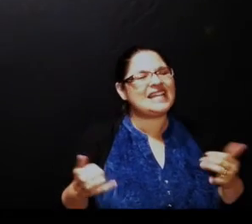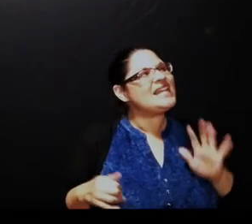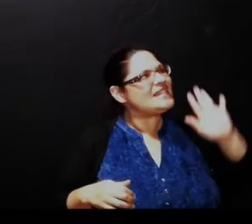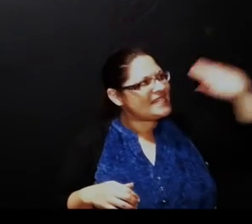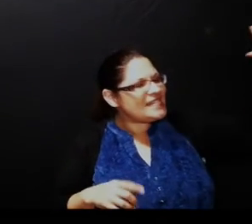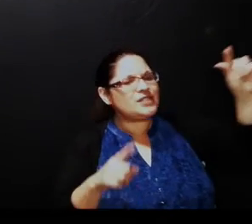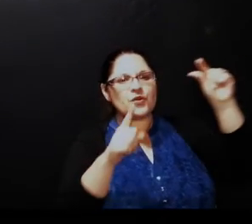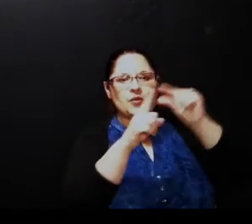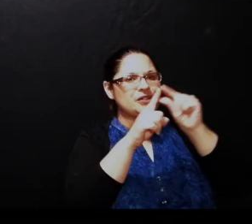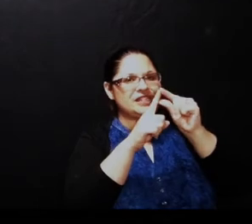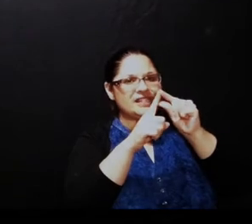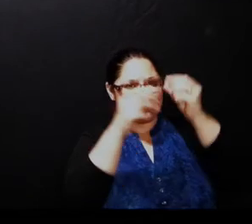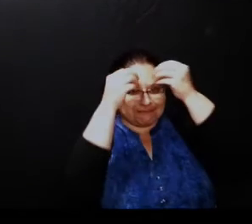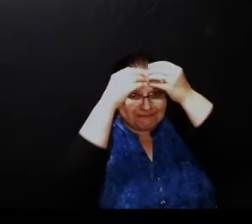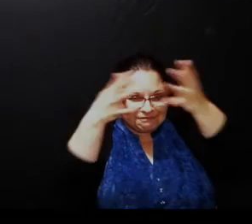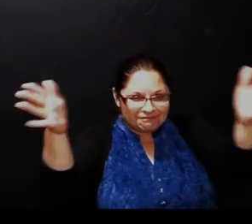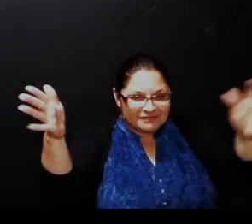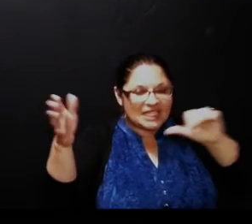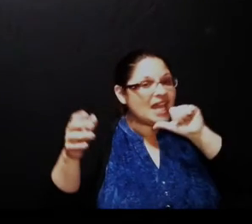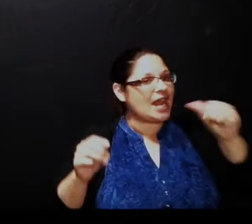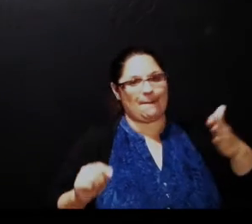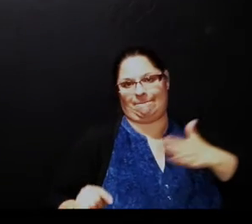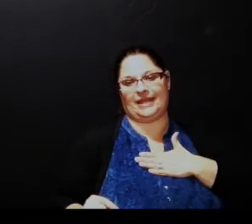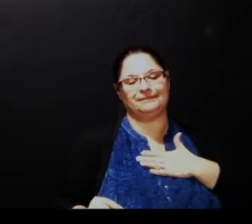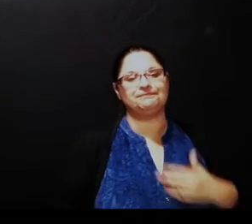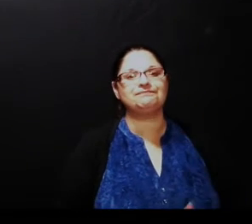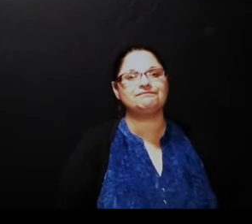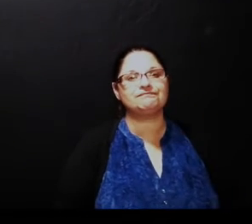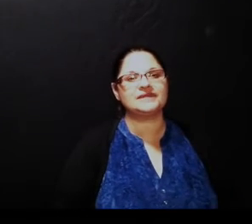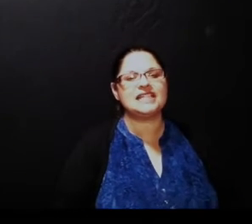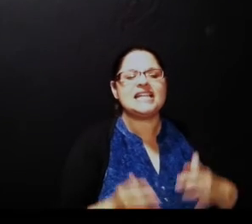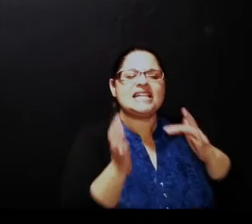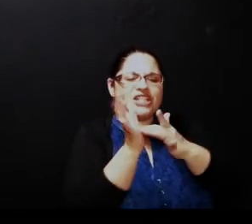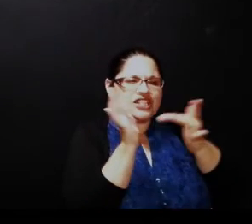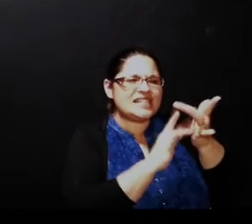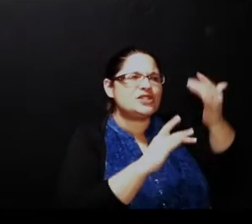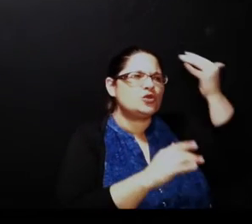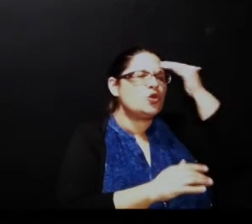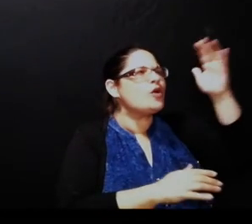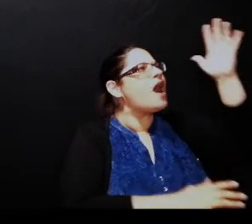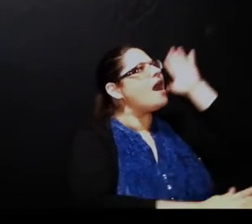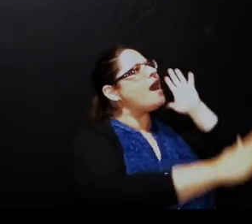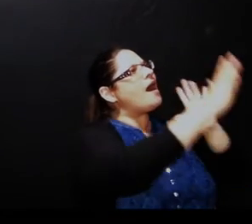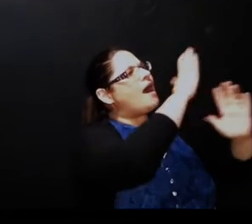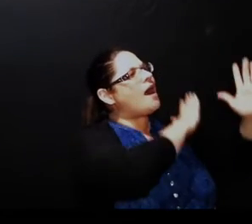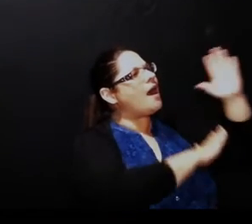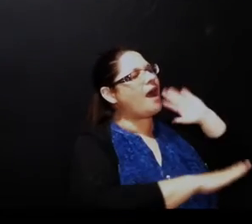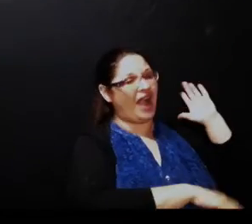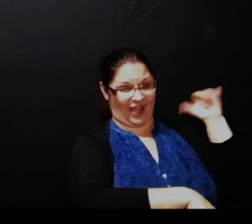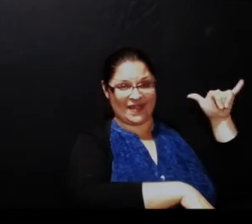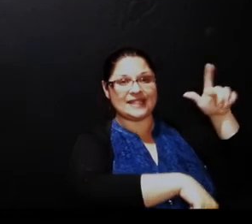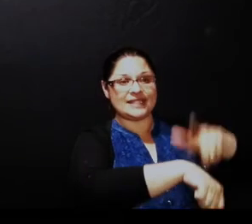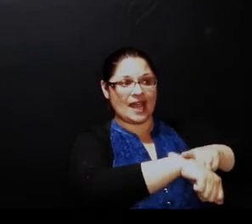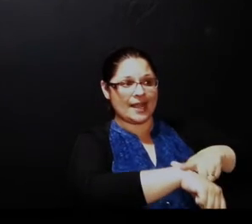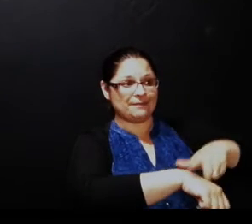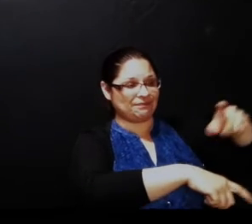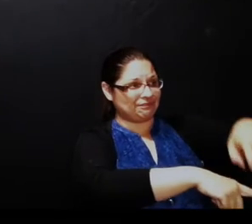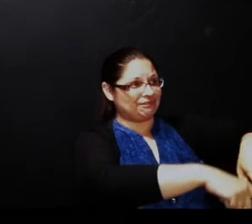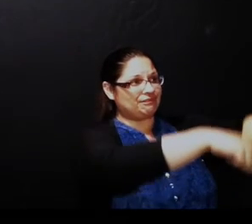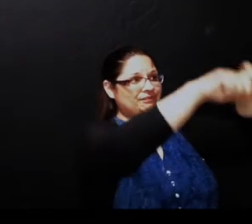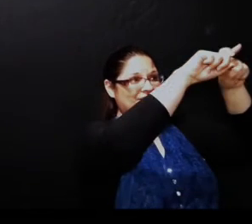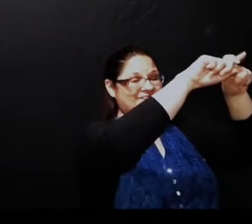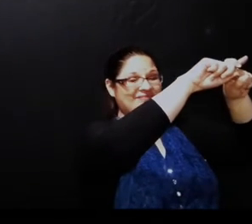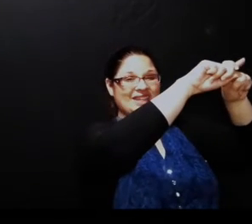your name, your life was on his heart. And he knew you would need this invitation that you are hearing through his word this